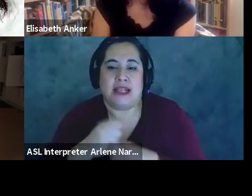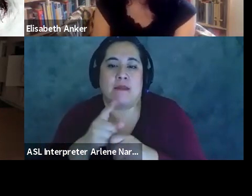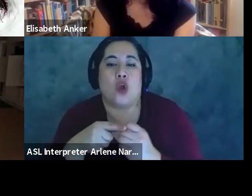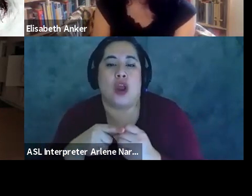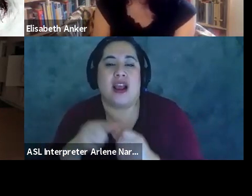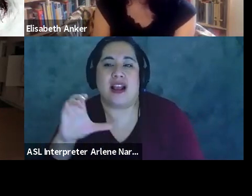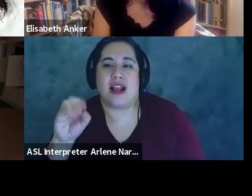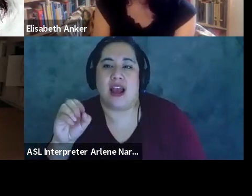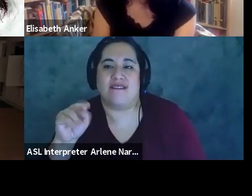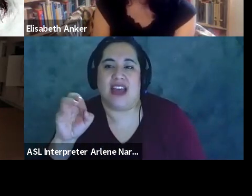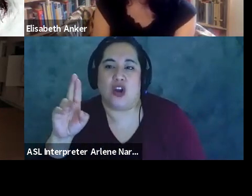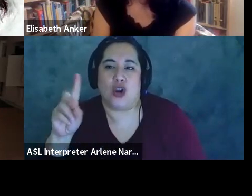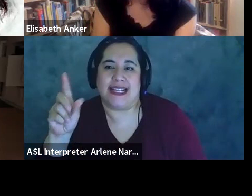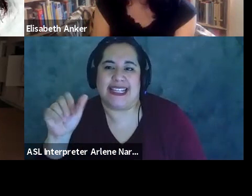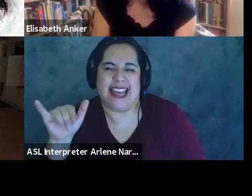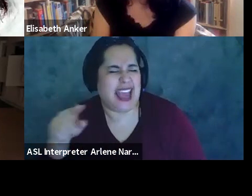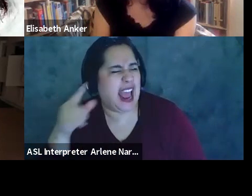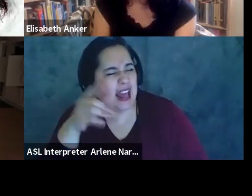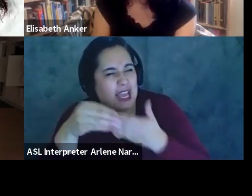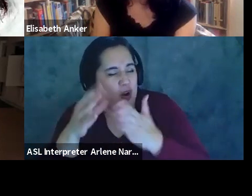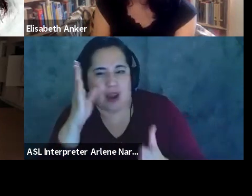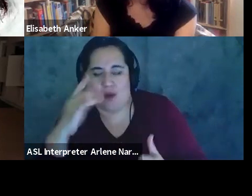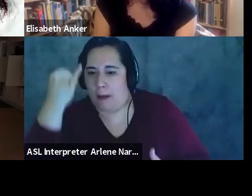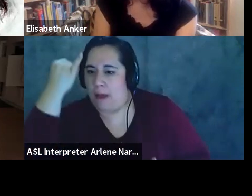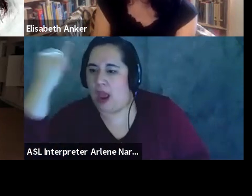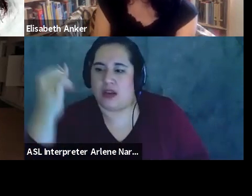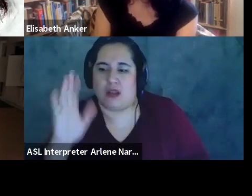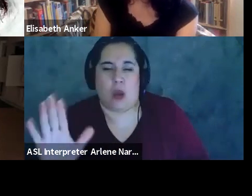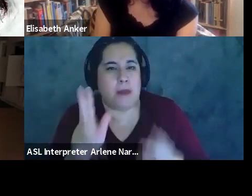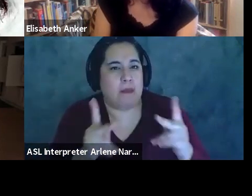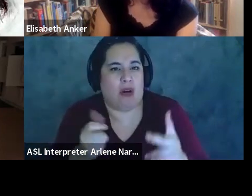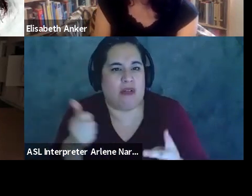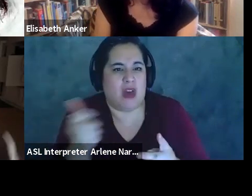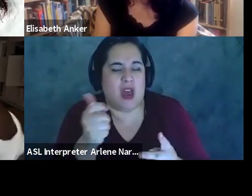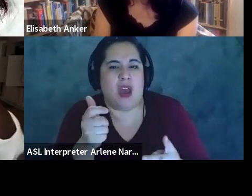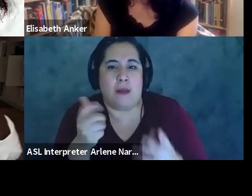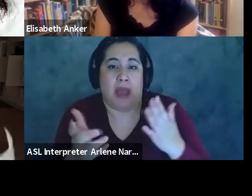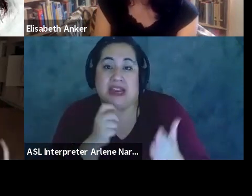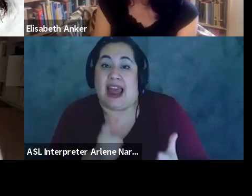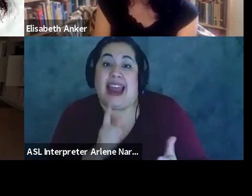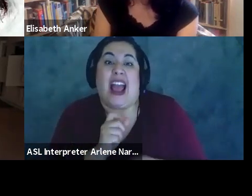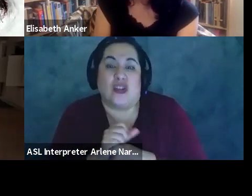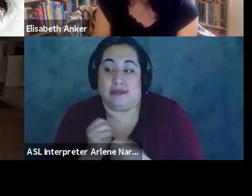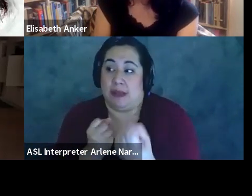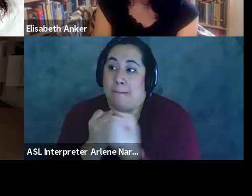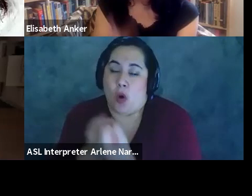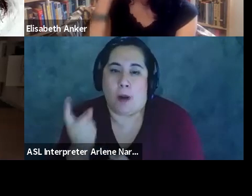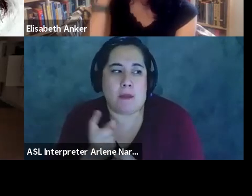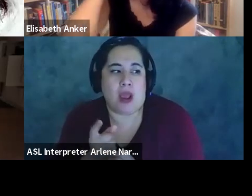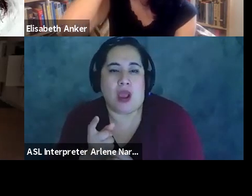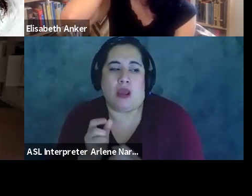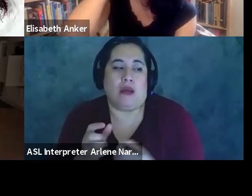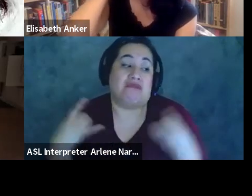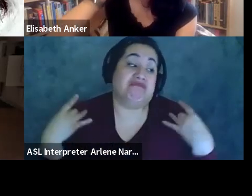never imagine or think about all the people on their side who might not actually be on their side, or who might be